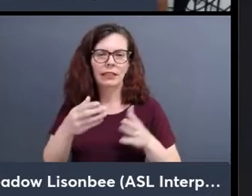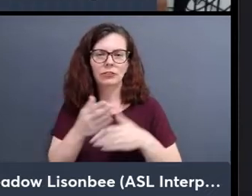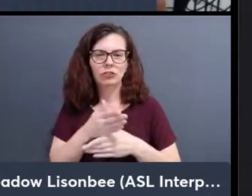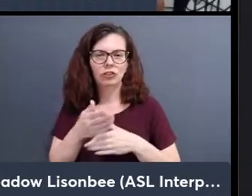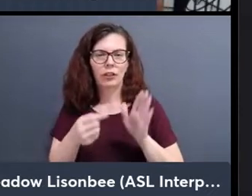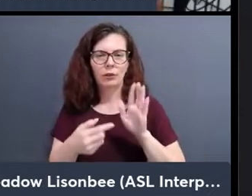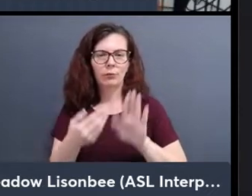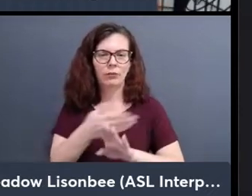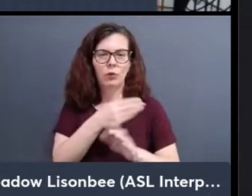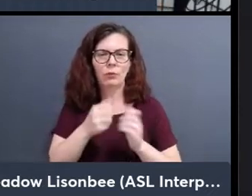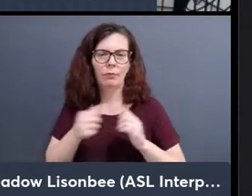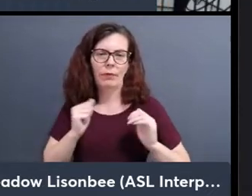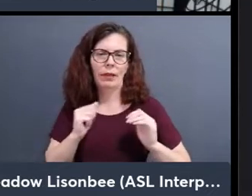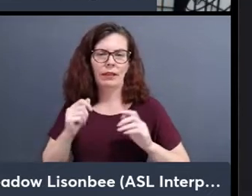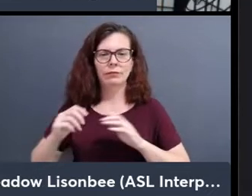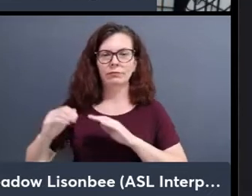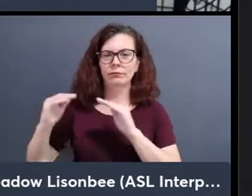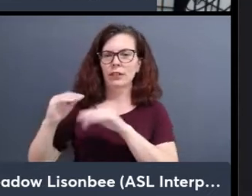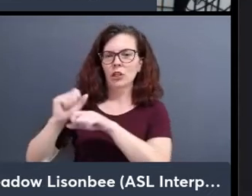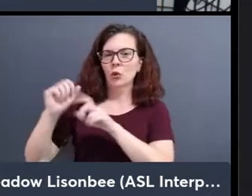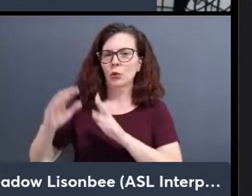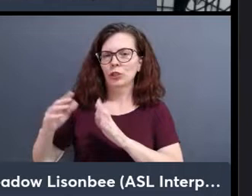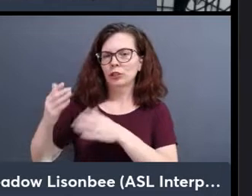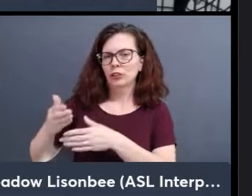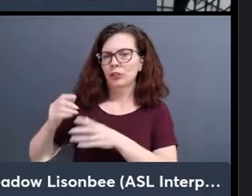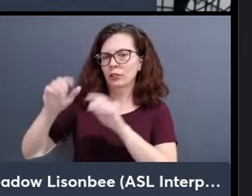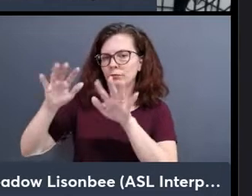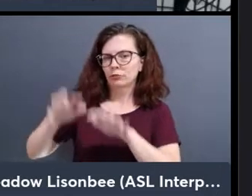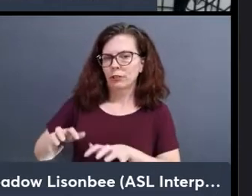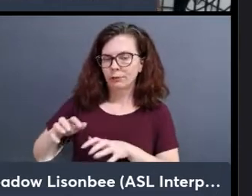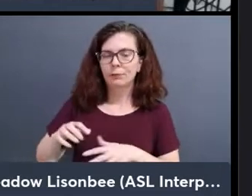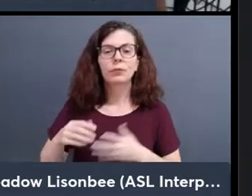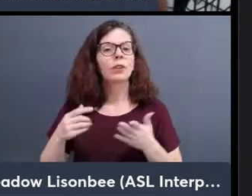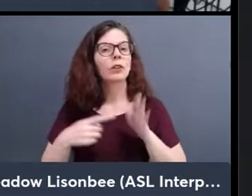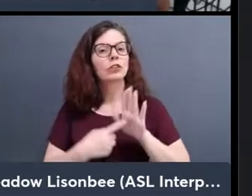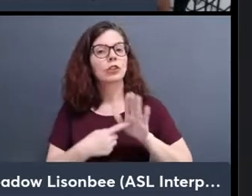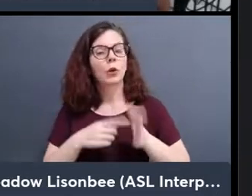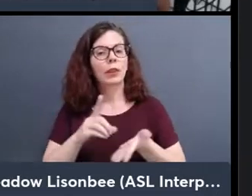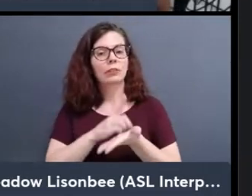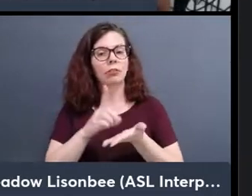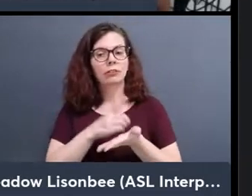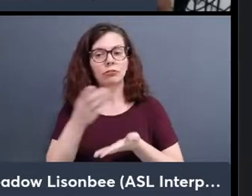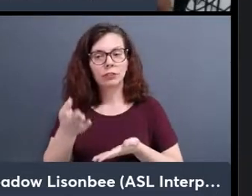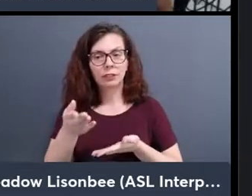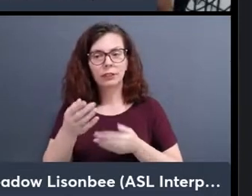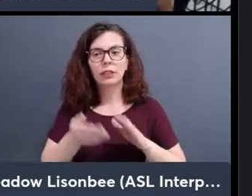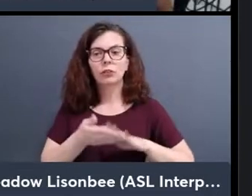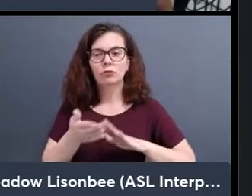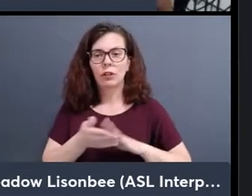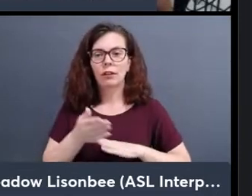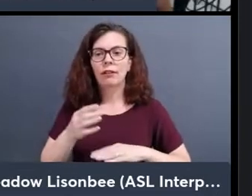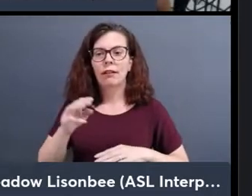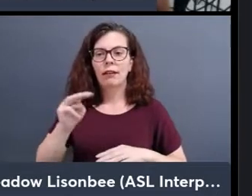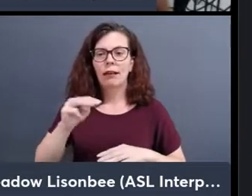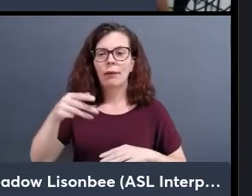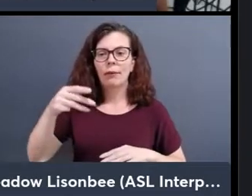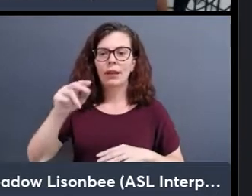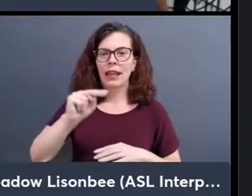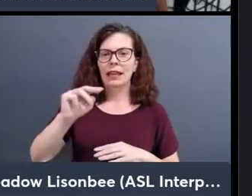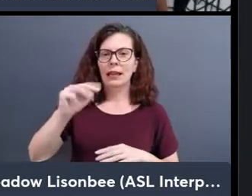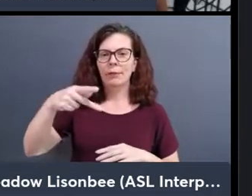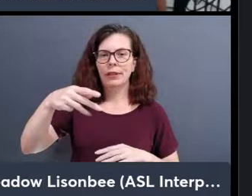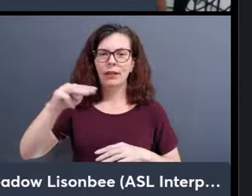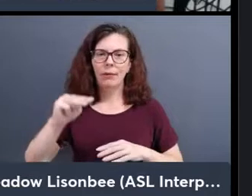Then we're going to go ahead and change over to that directory. We're going to run our npm install.